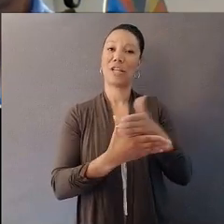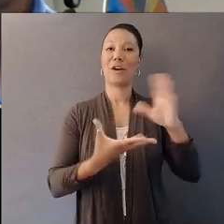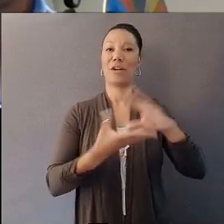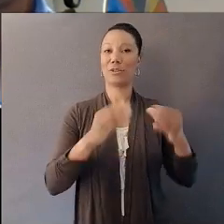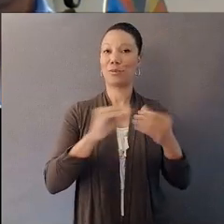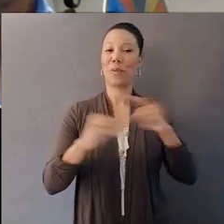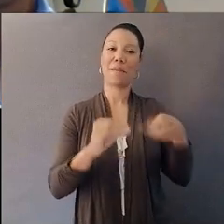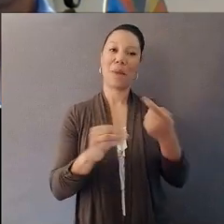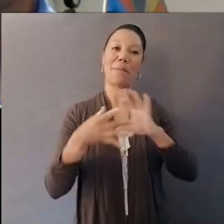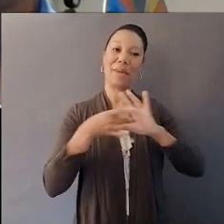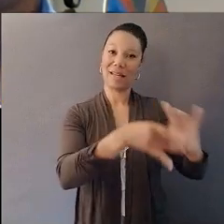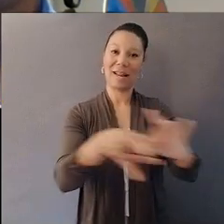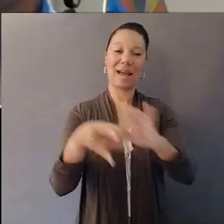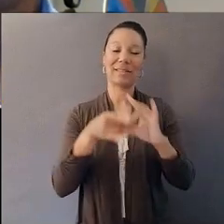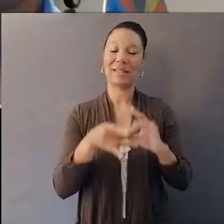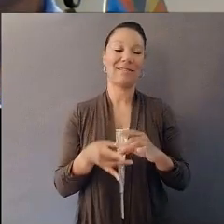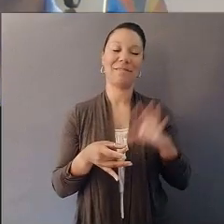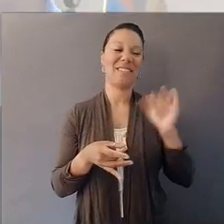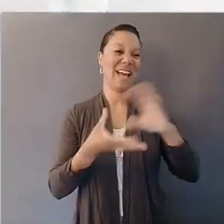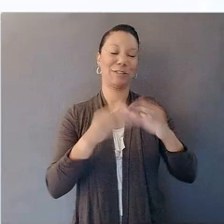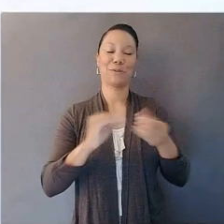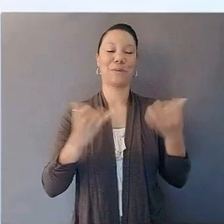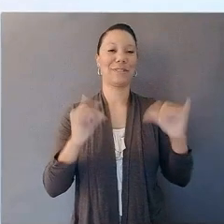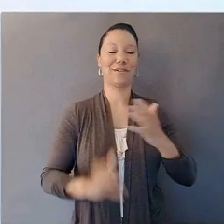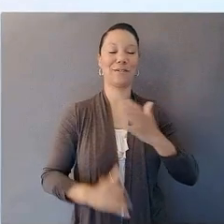still gets to me. So let's listen.